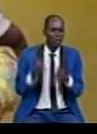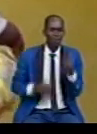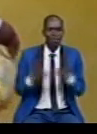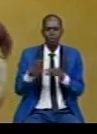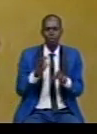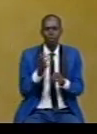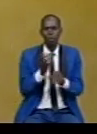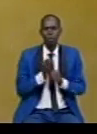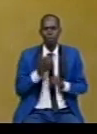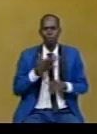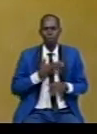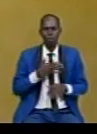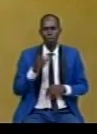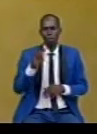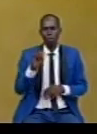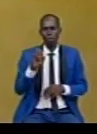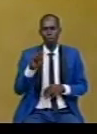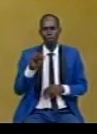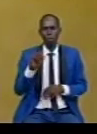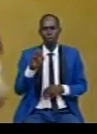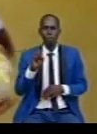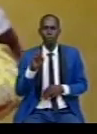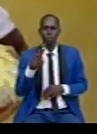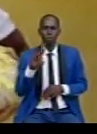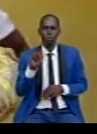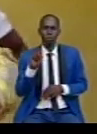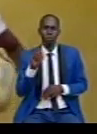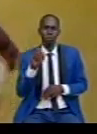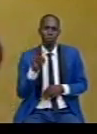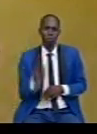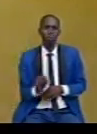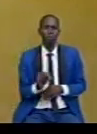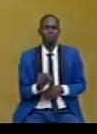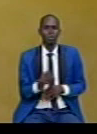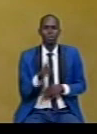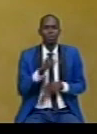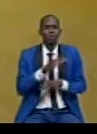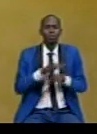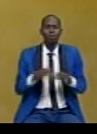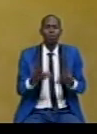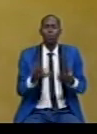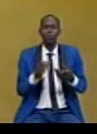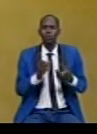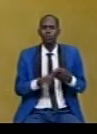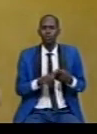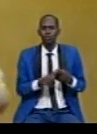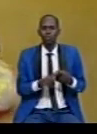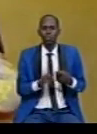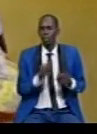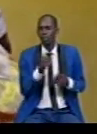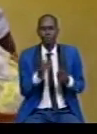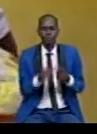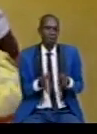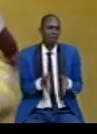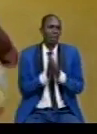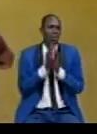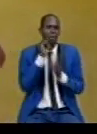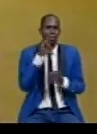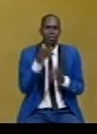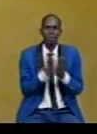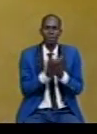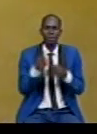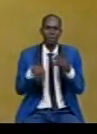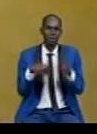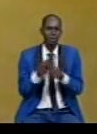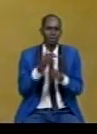person to ask me about that menstruation because I've been spending a lot to see, to carry baby